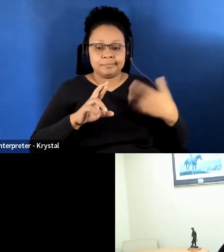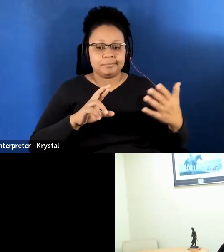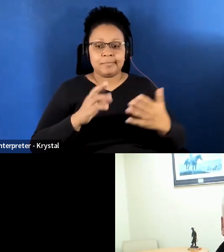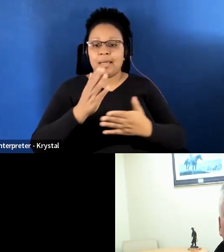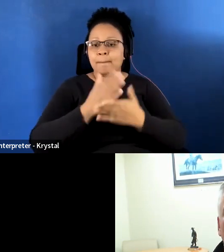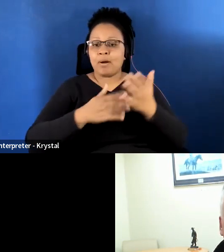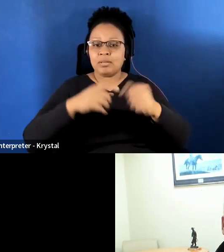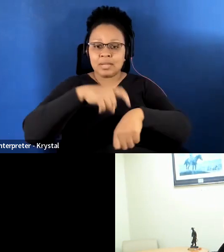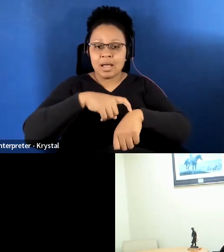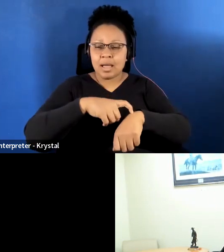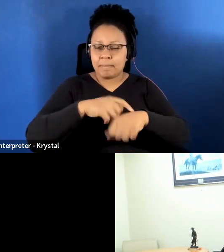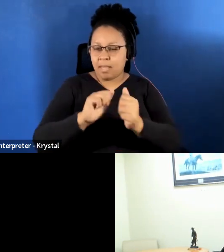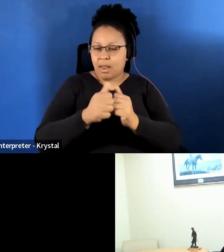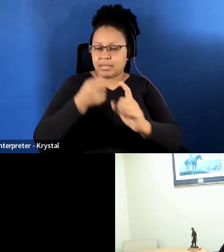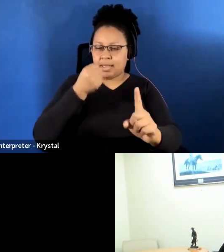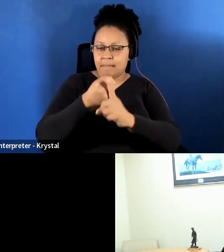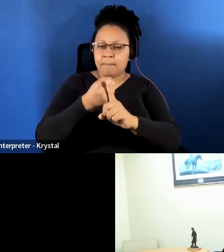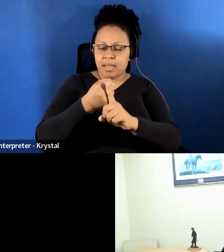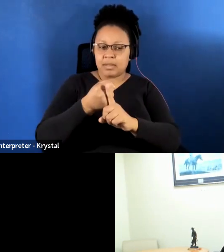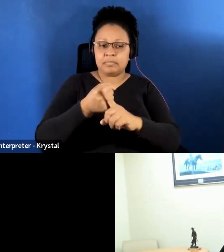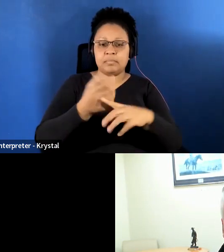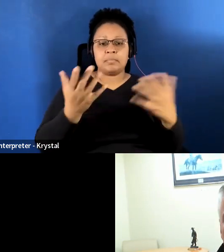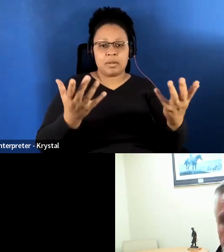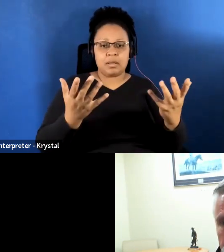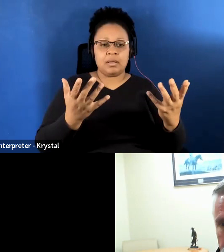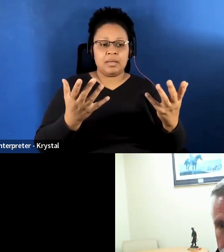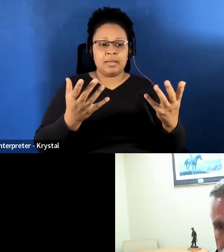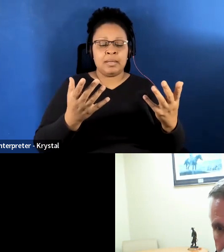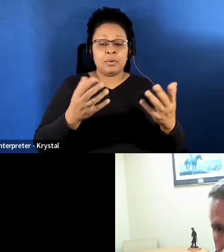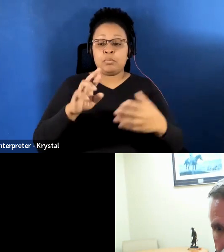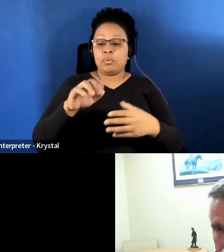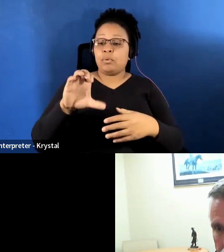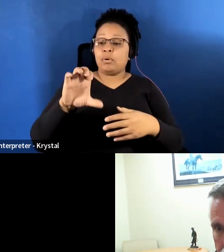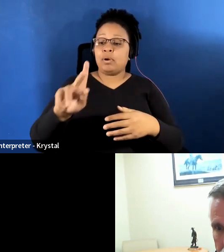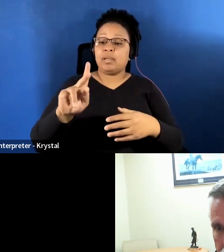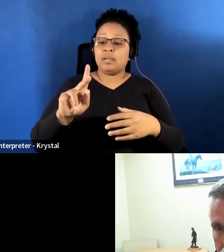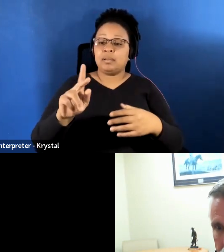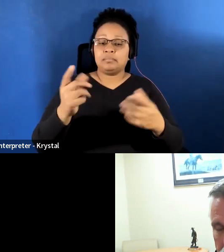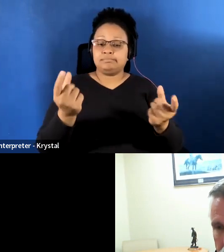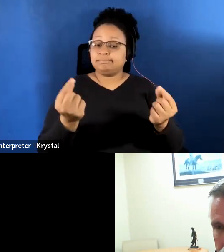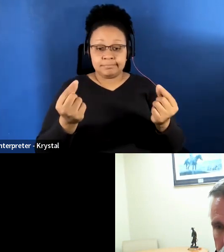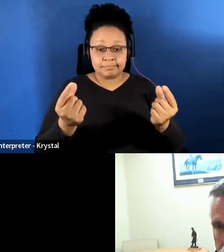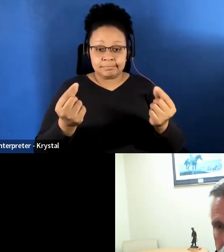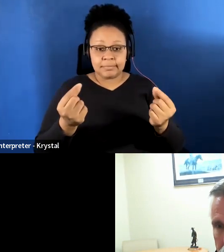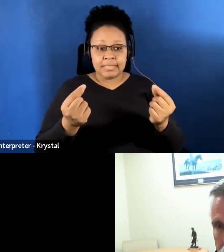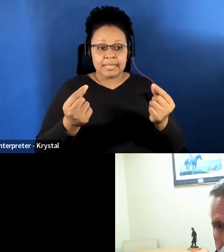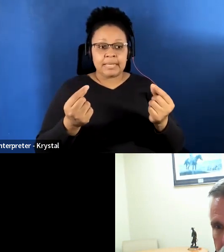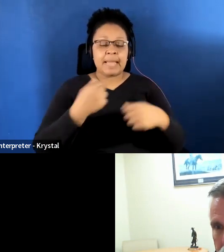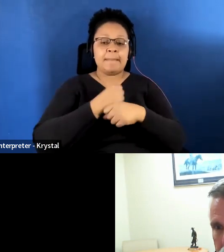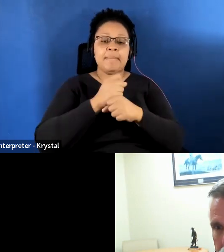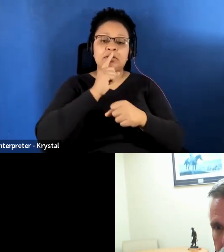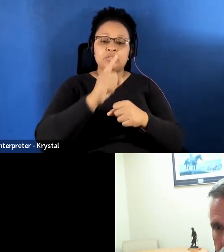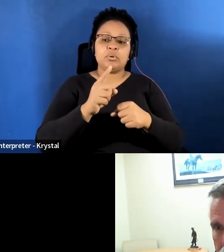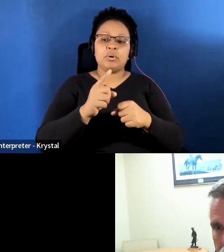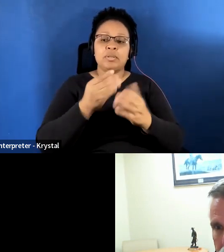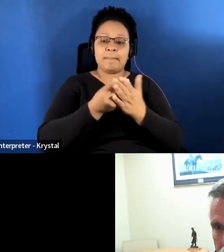part-time staff. How would that impact them? But it sounds like what Rick did was, just distributed